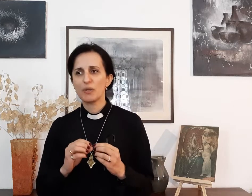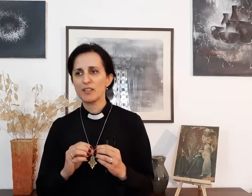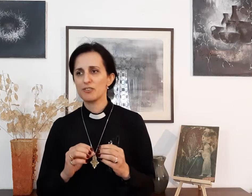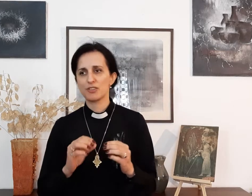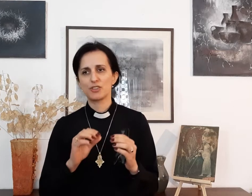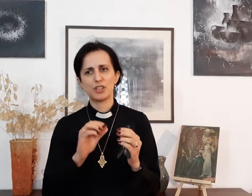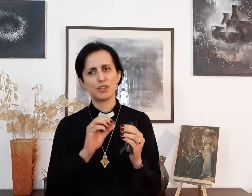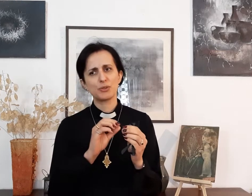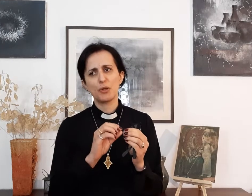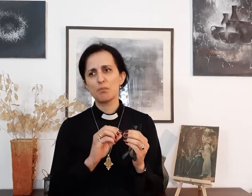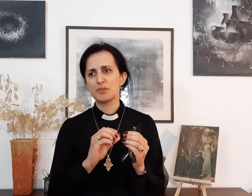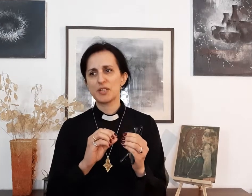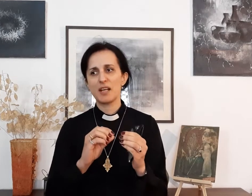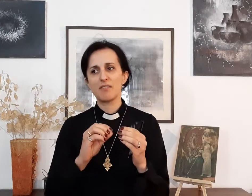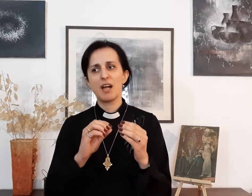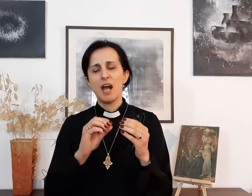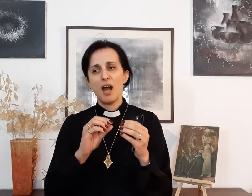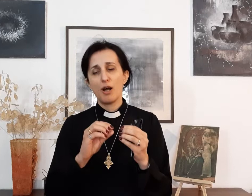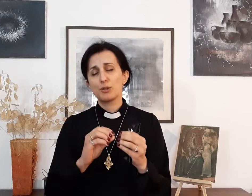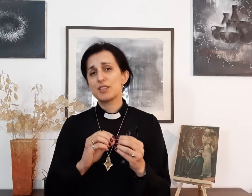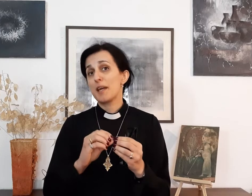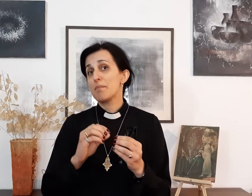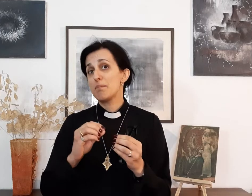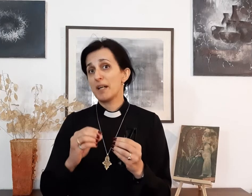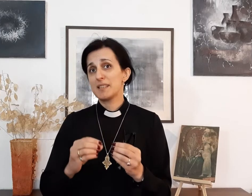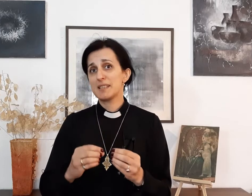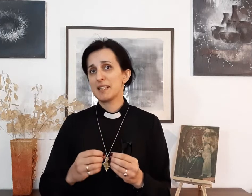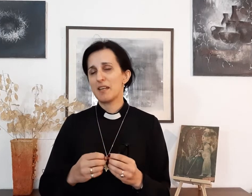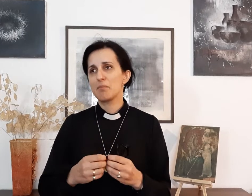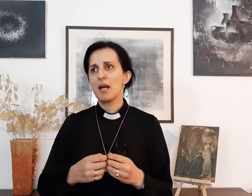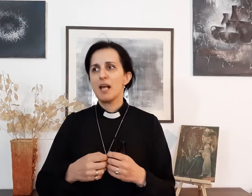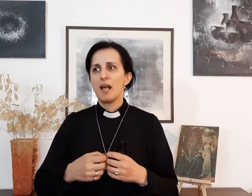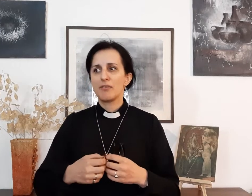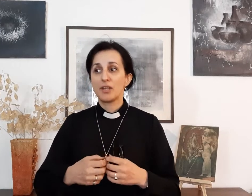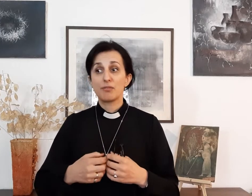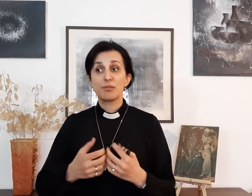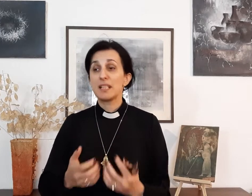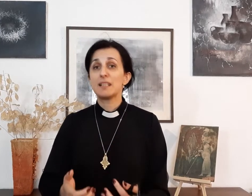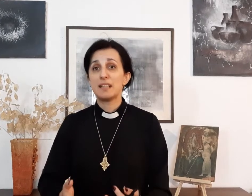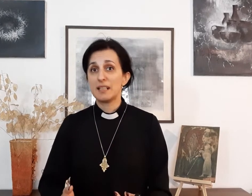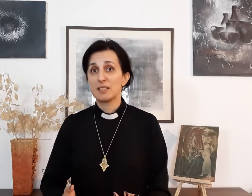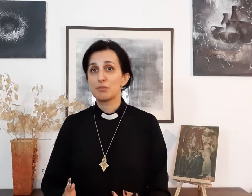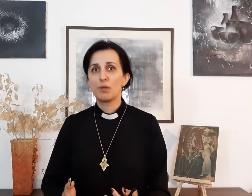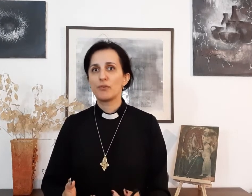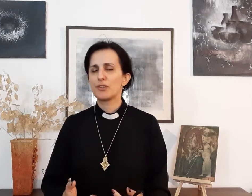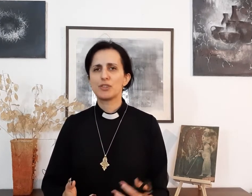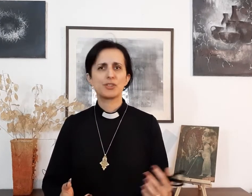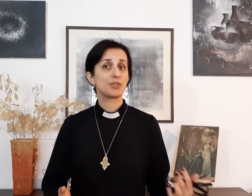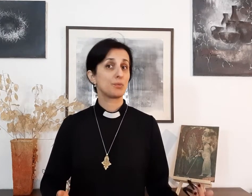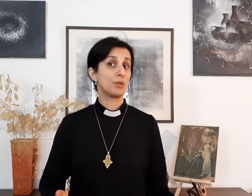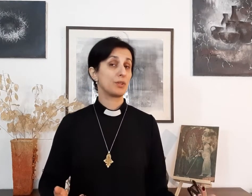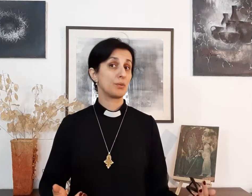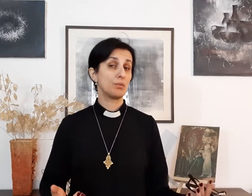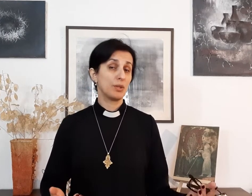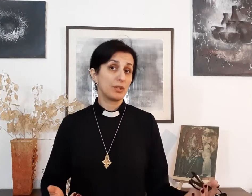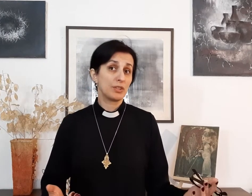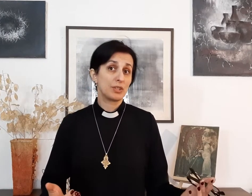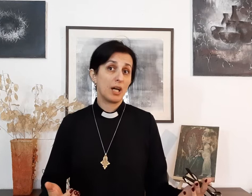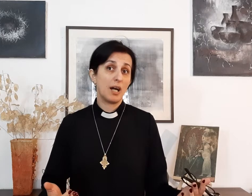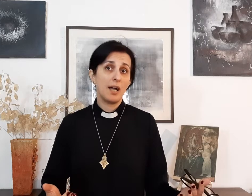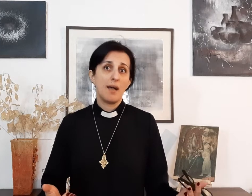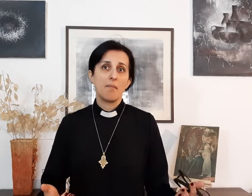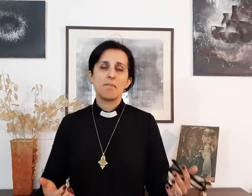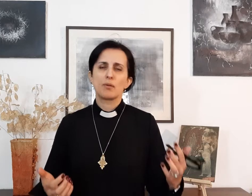so interesting to observe how step by step they realize what the Jesus